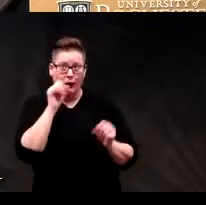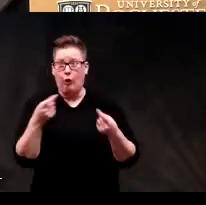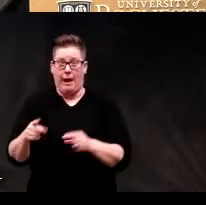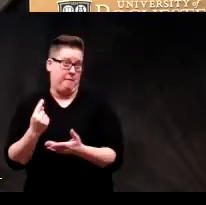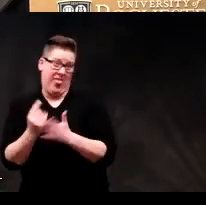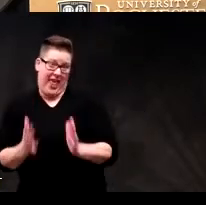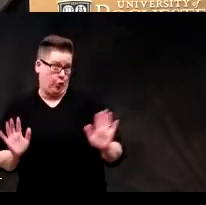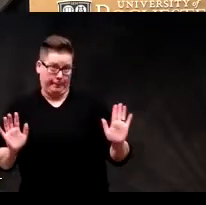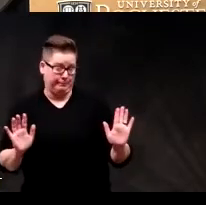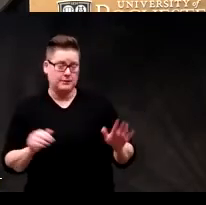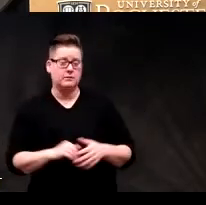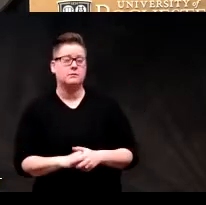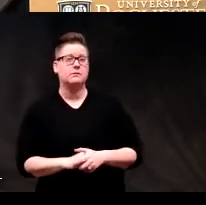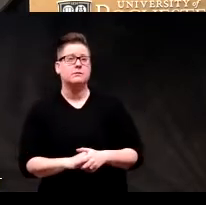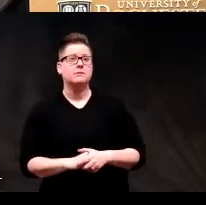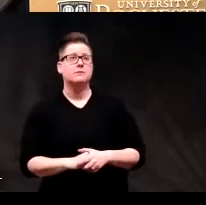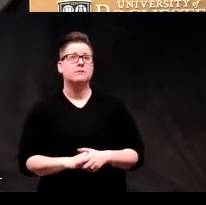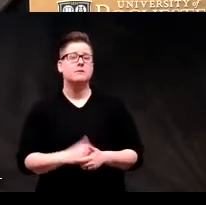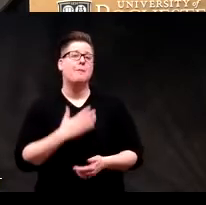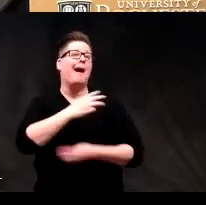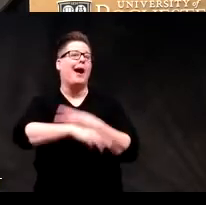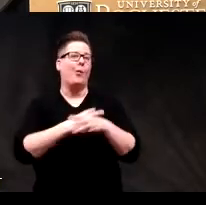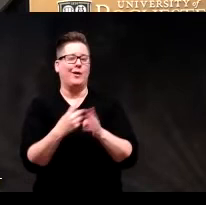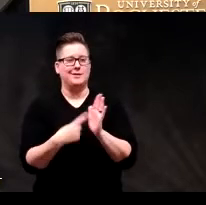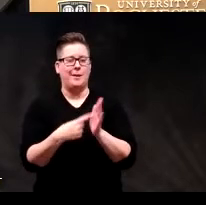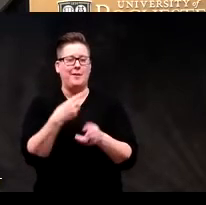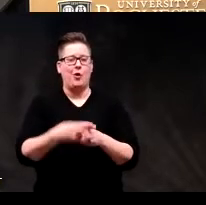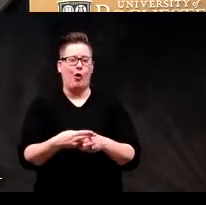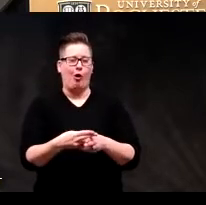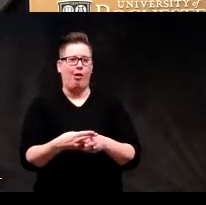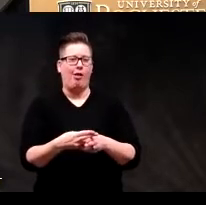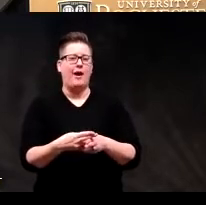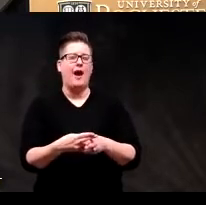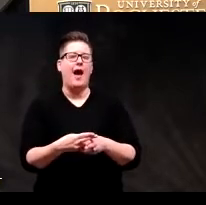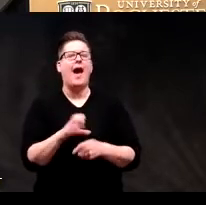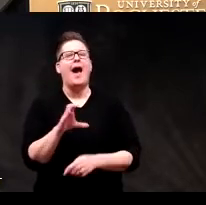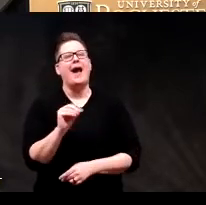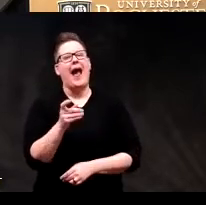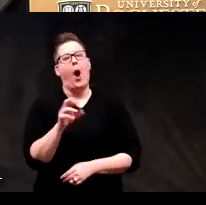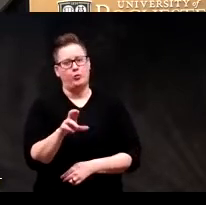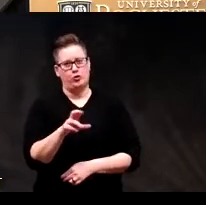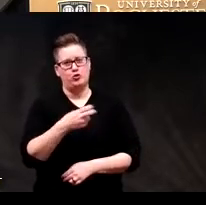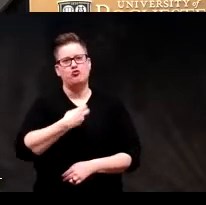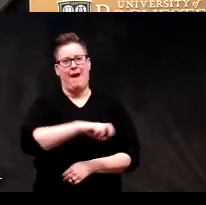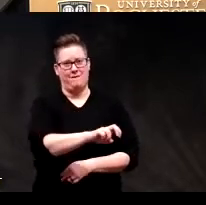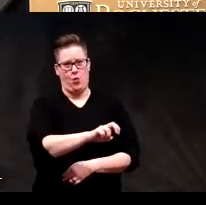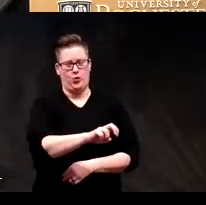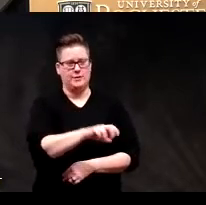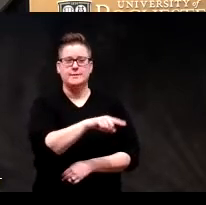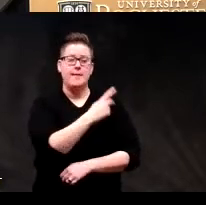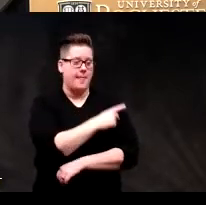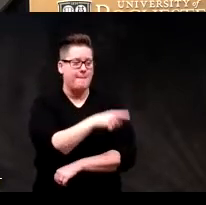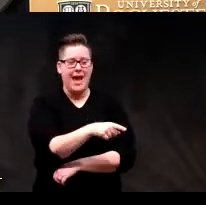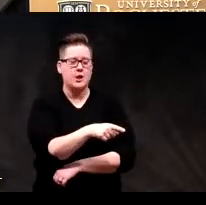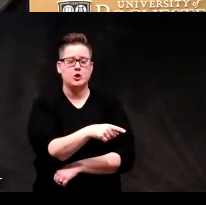in the therapist. So in my world, sometimes we refer to this as countertransference, where a patient really pushes your buttons.